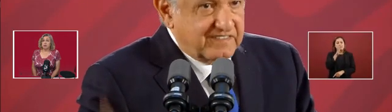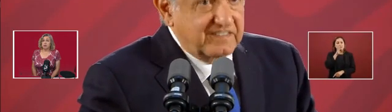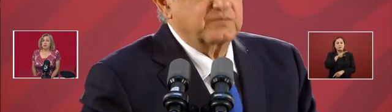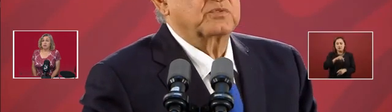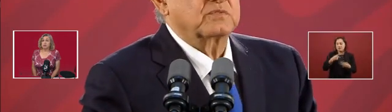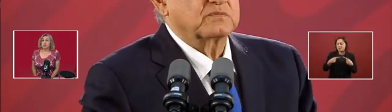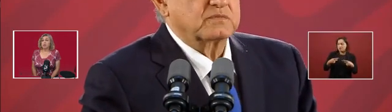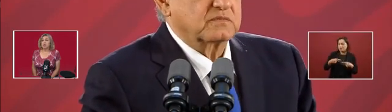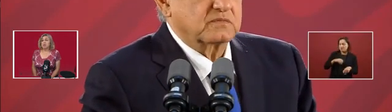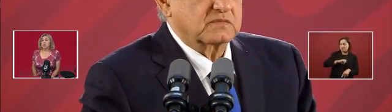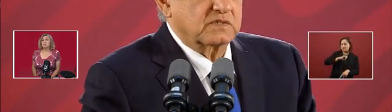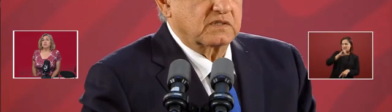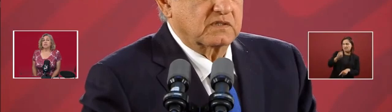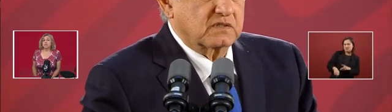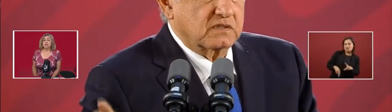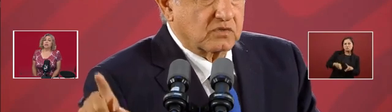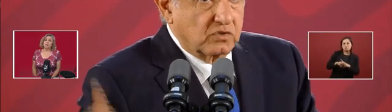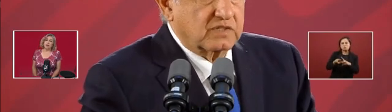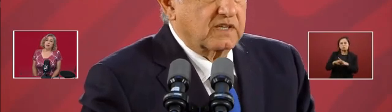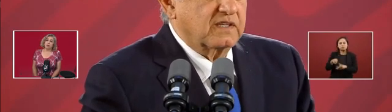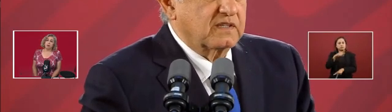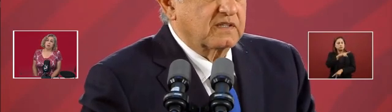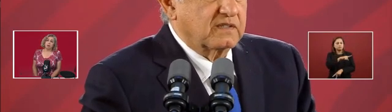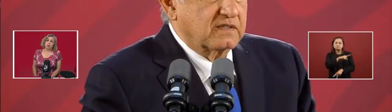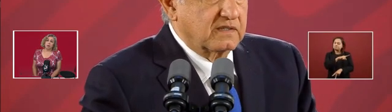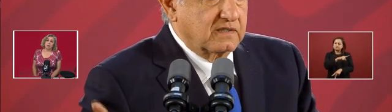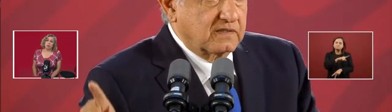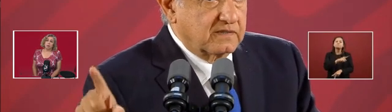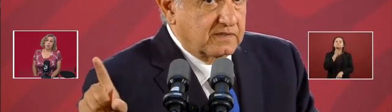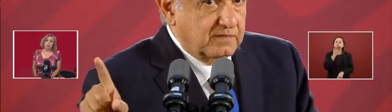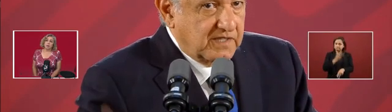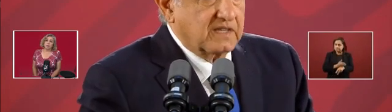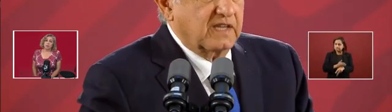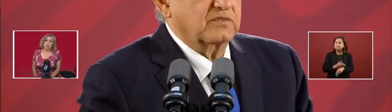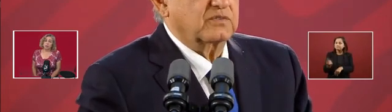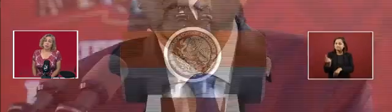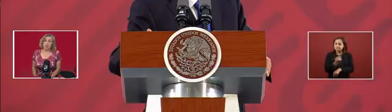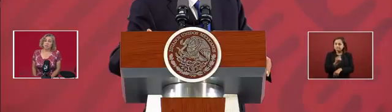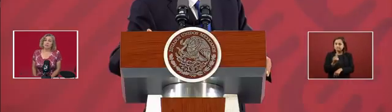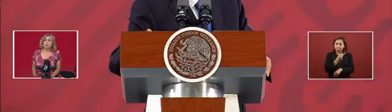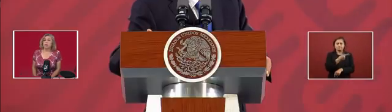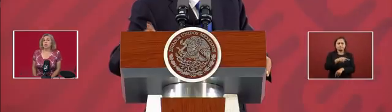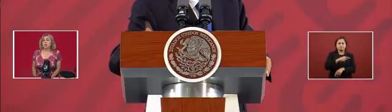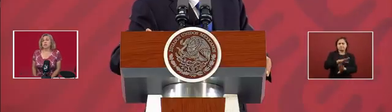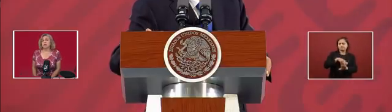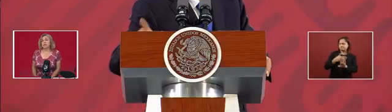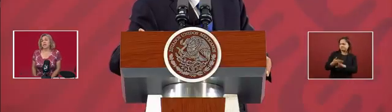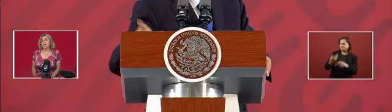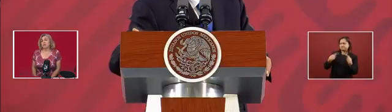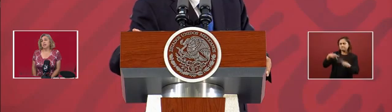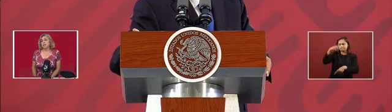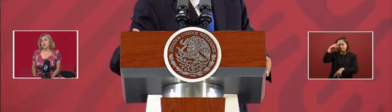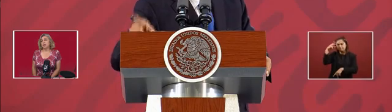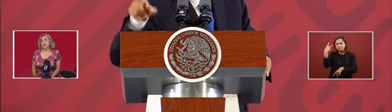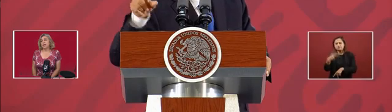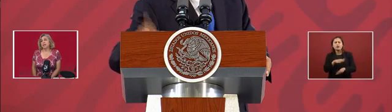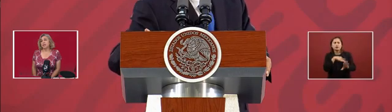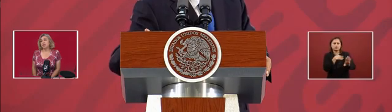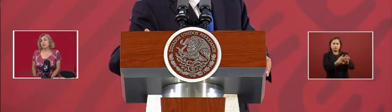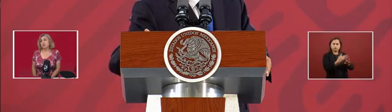que los aranceles que as se the aplican, tariffs that were being applied or are